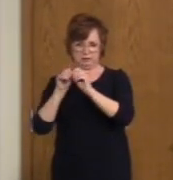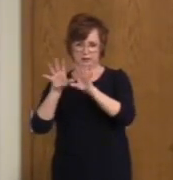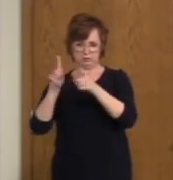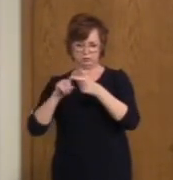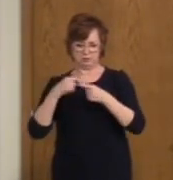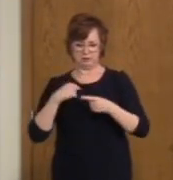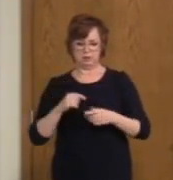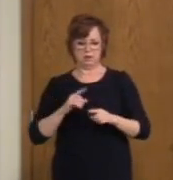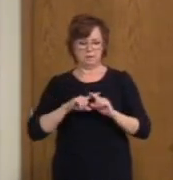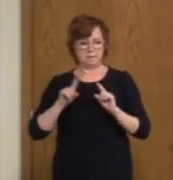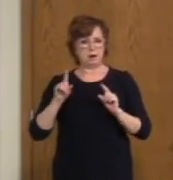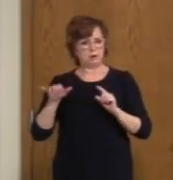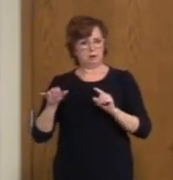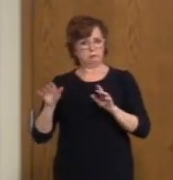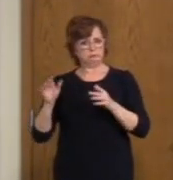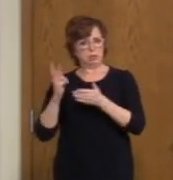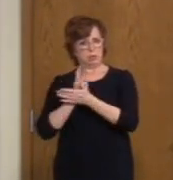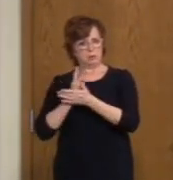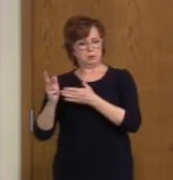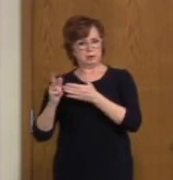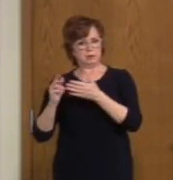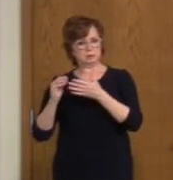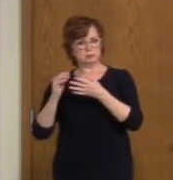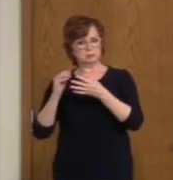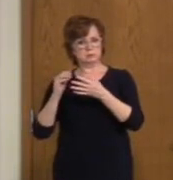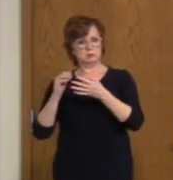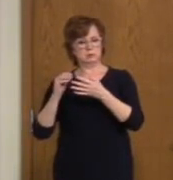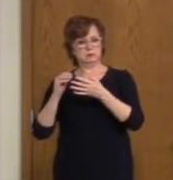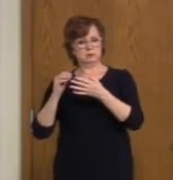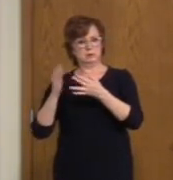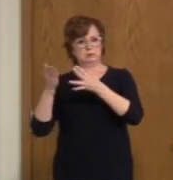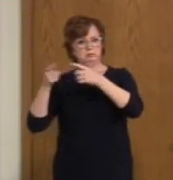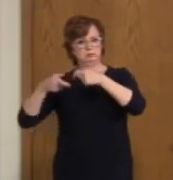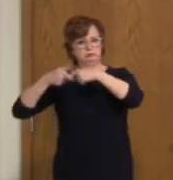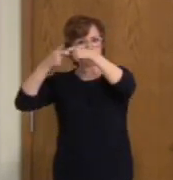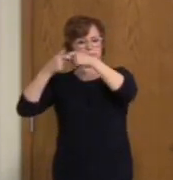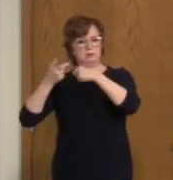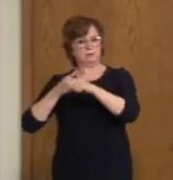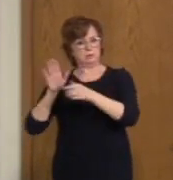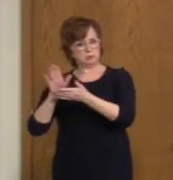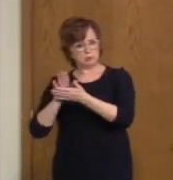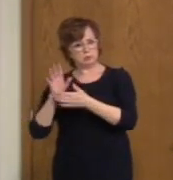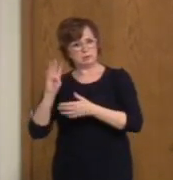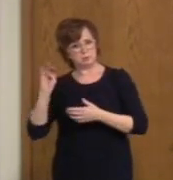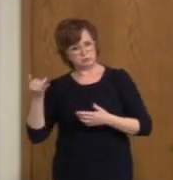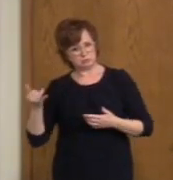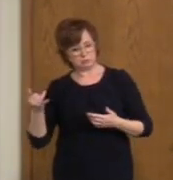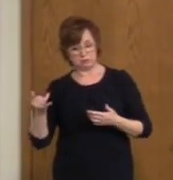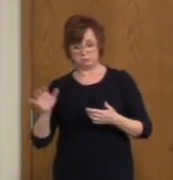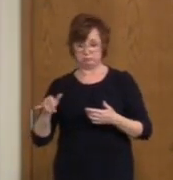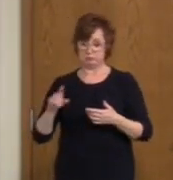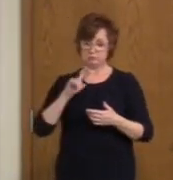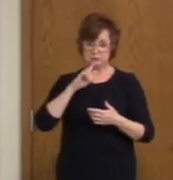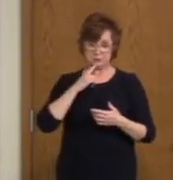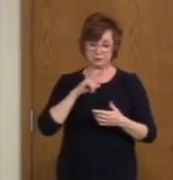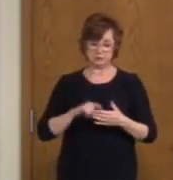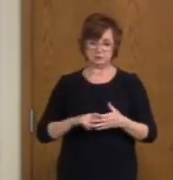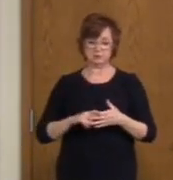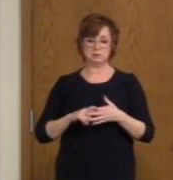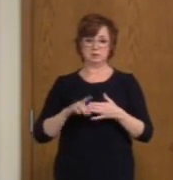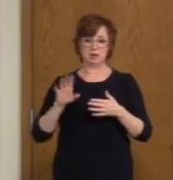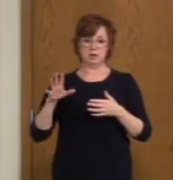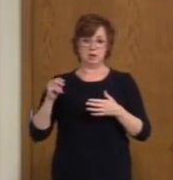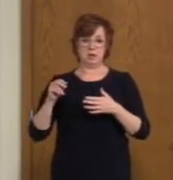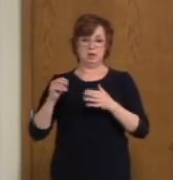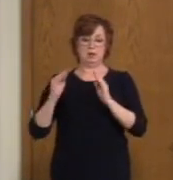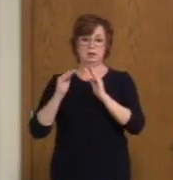those schools, but it's also significant in just slowing down the interactions in and around the community of Moose Jaw as well. So there is some